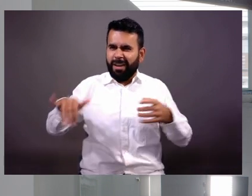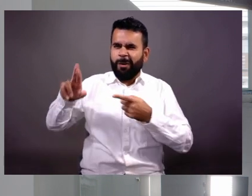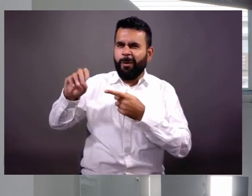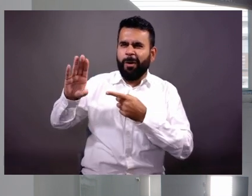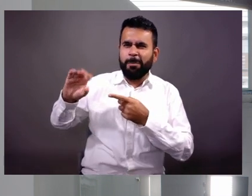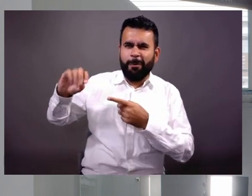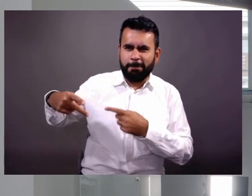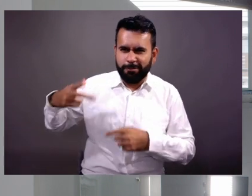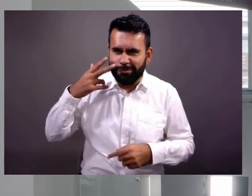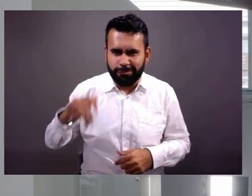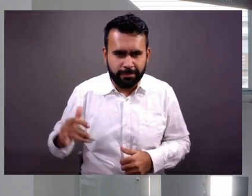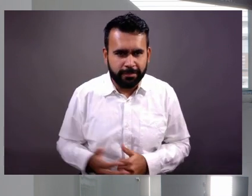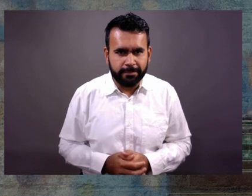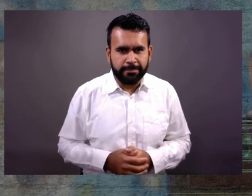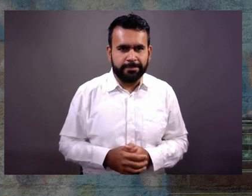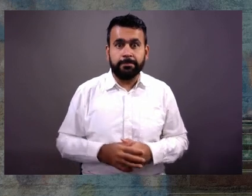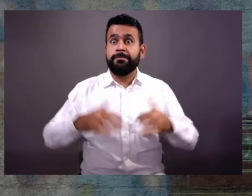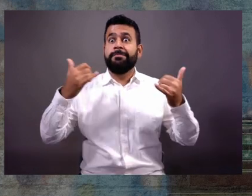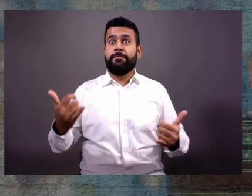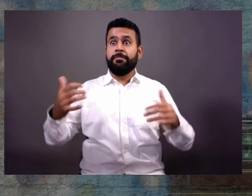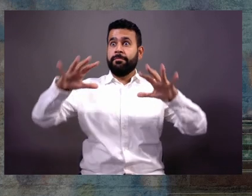All right, that's it. That's a RoboCop.